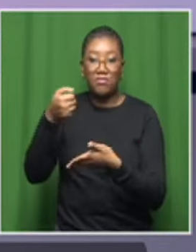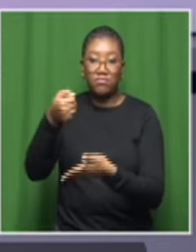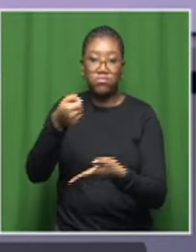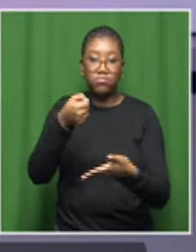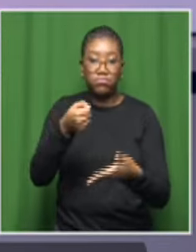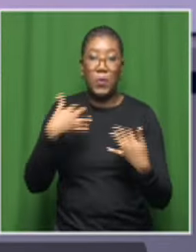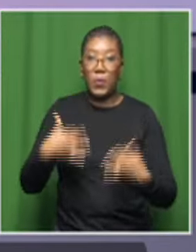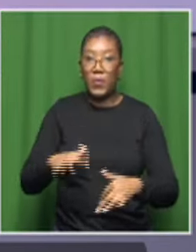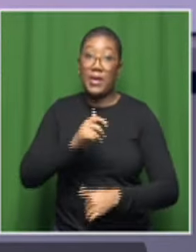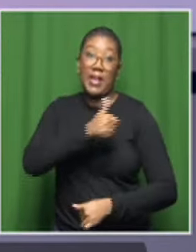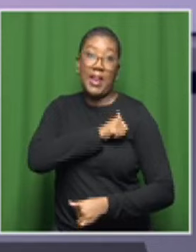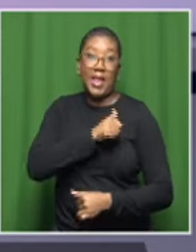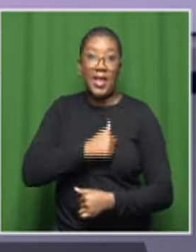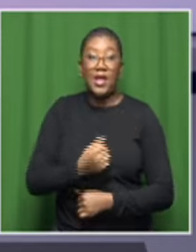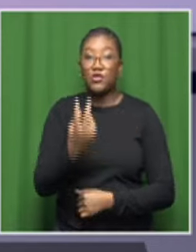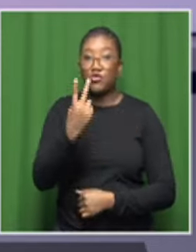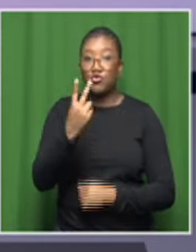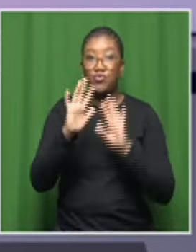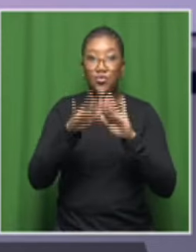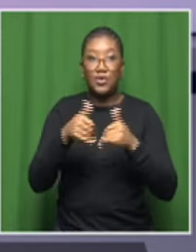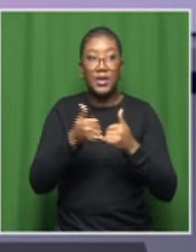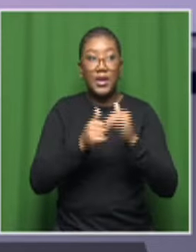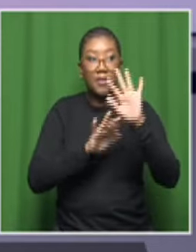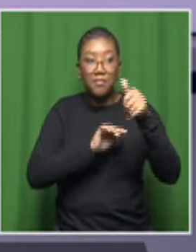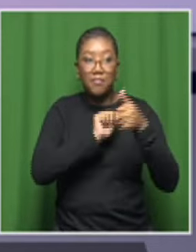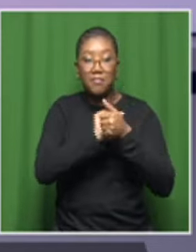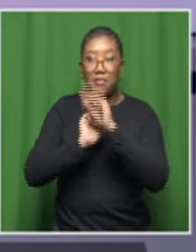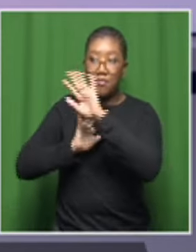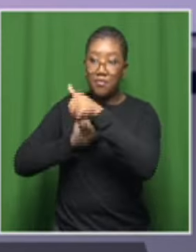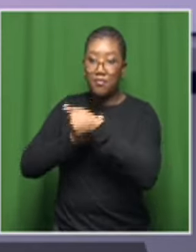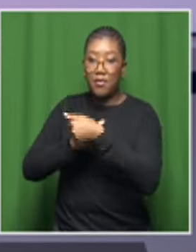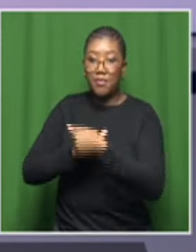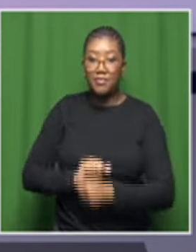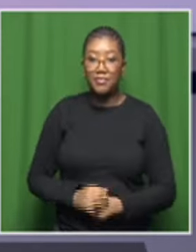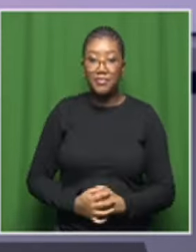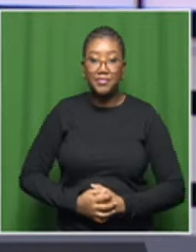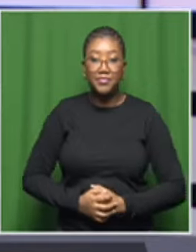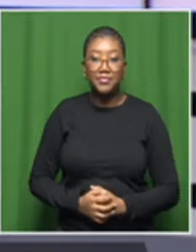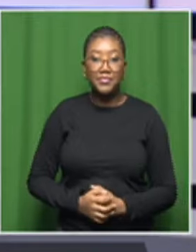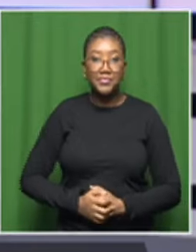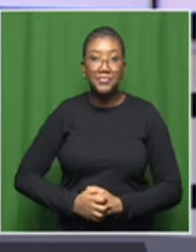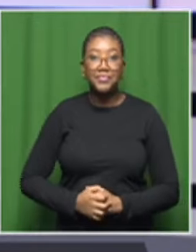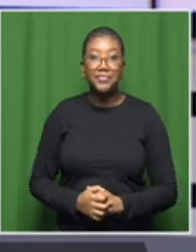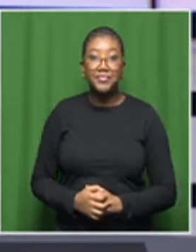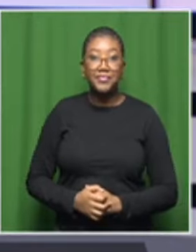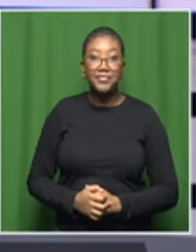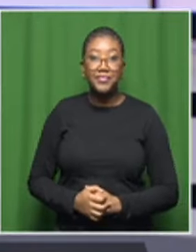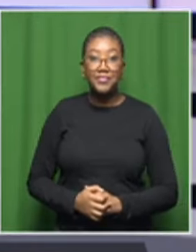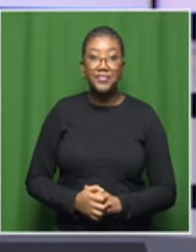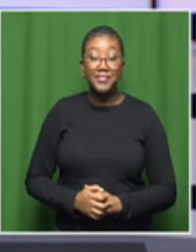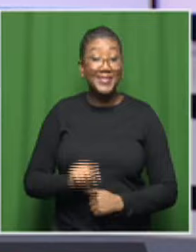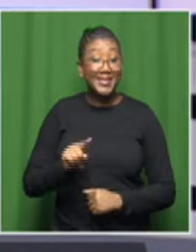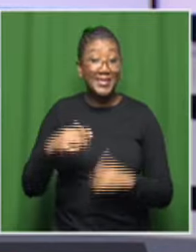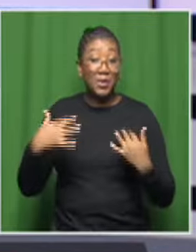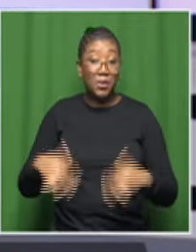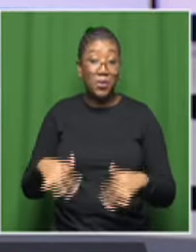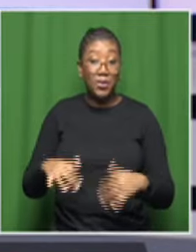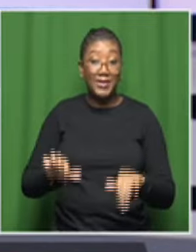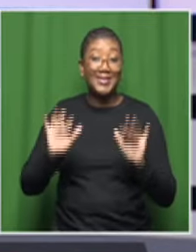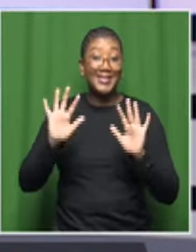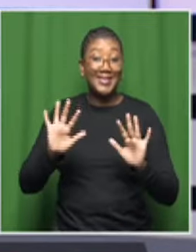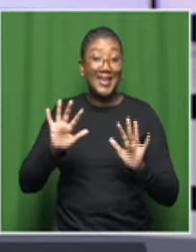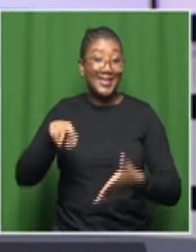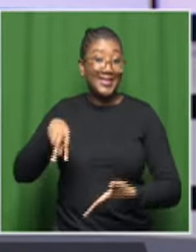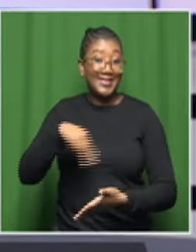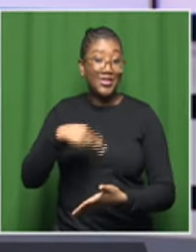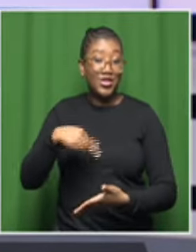came forward and we could then start this new bursary. So, yeah, it's exciting. I mean, there are 10 exceptional dancers in this,